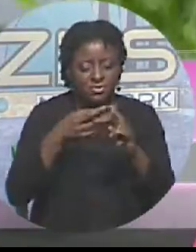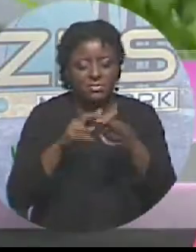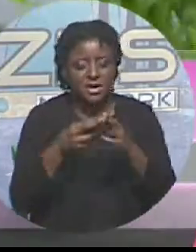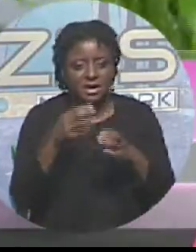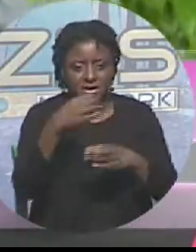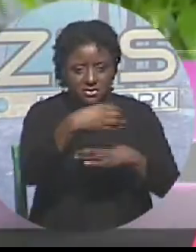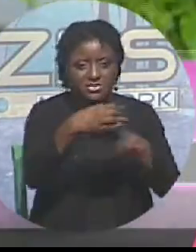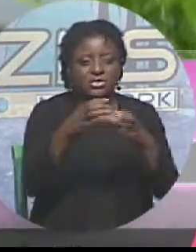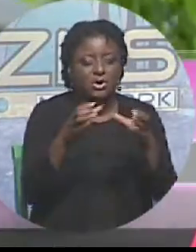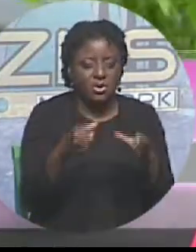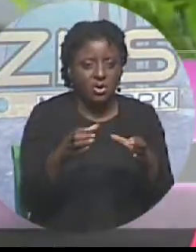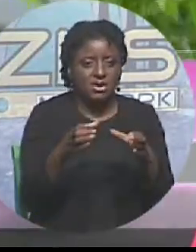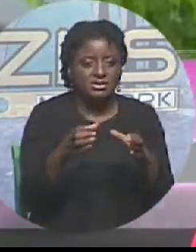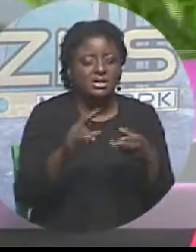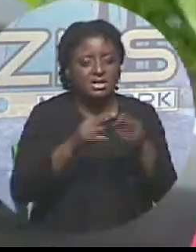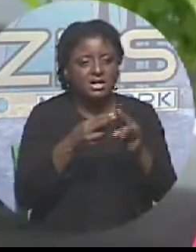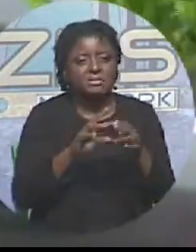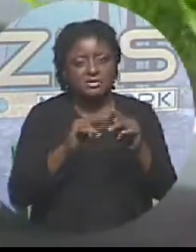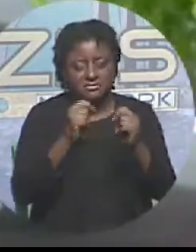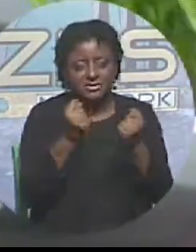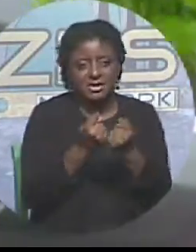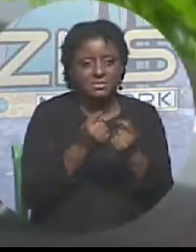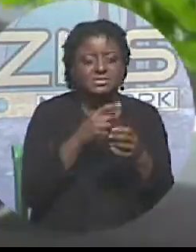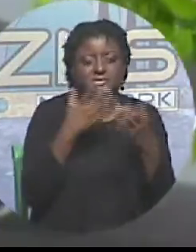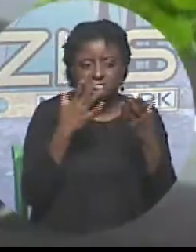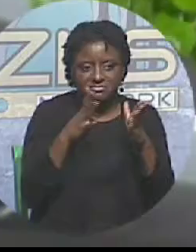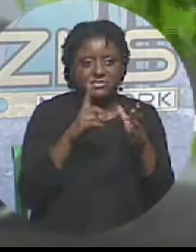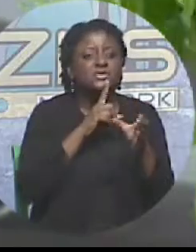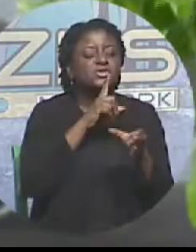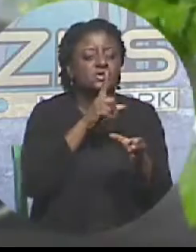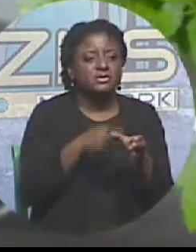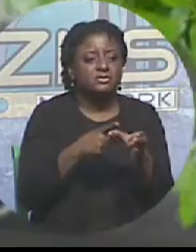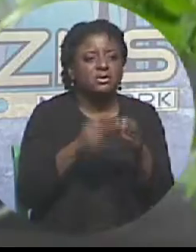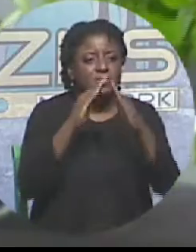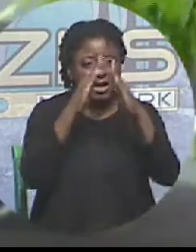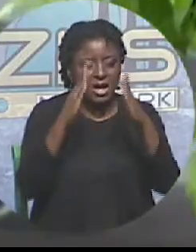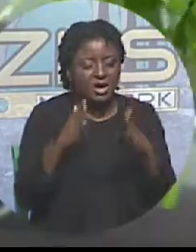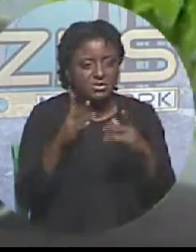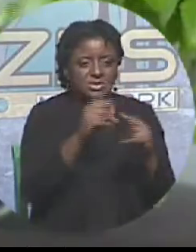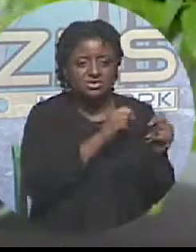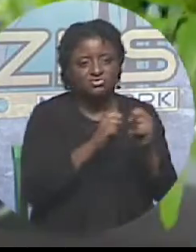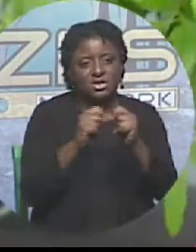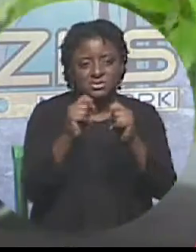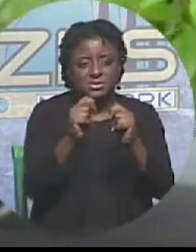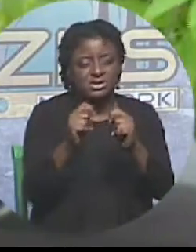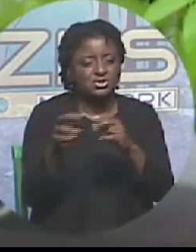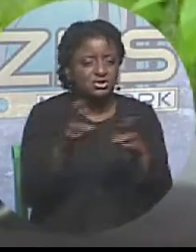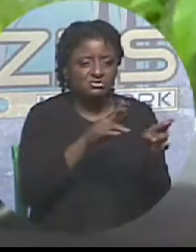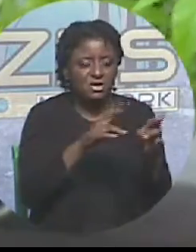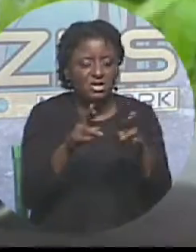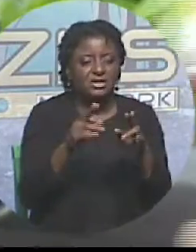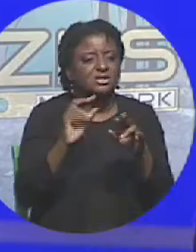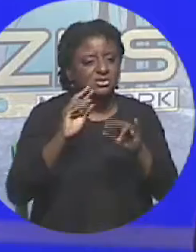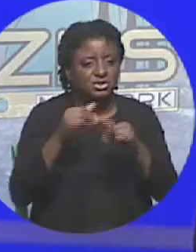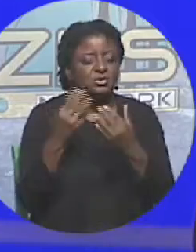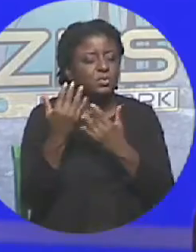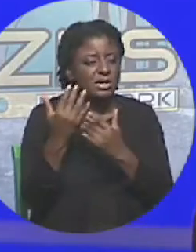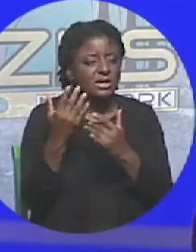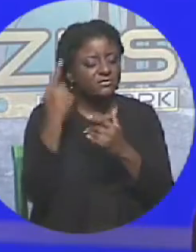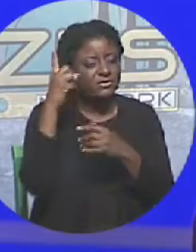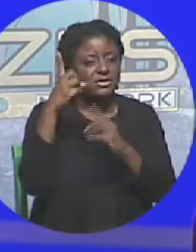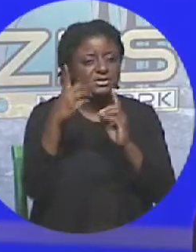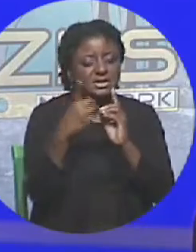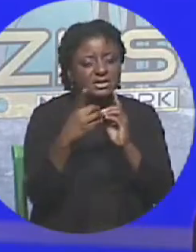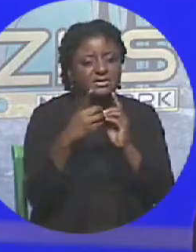a number of teams already confirmed. The housing, transportation, everything is arranged. We're just waiting for the day.